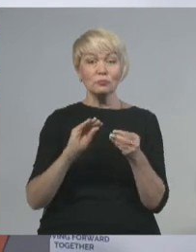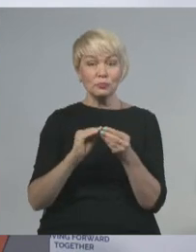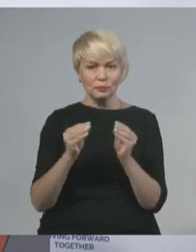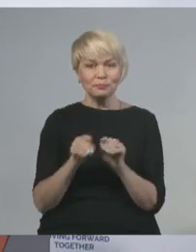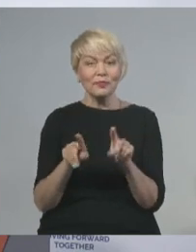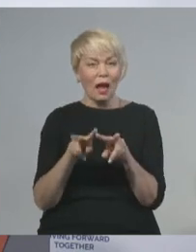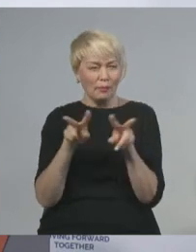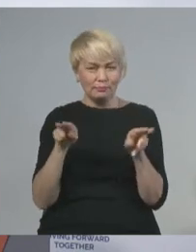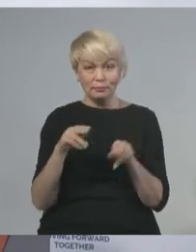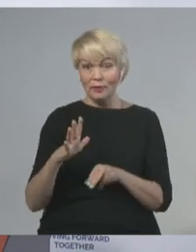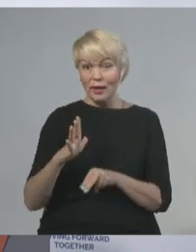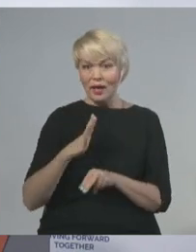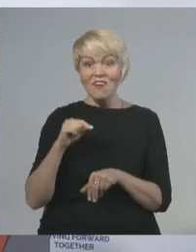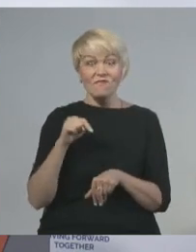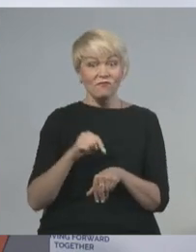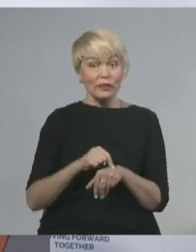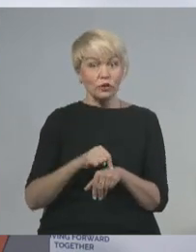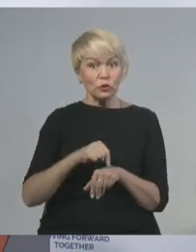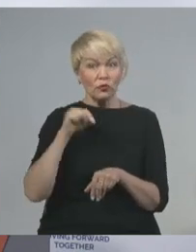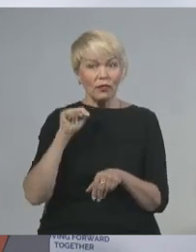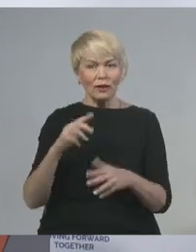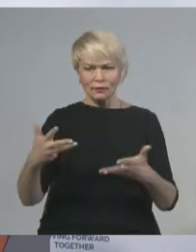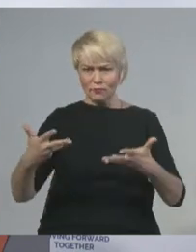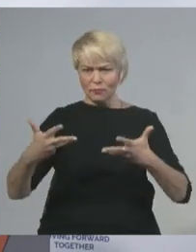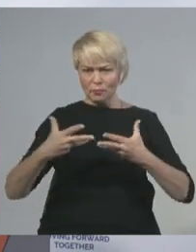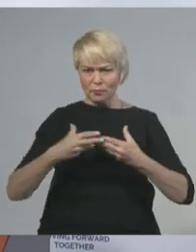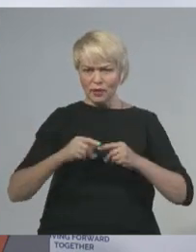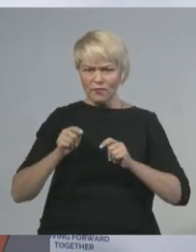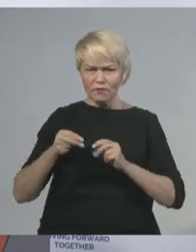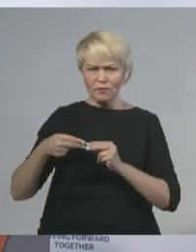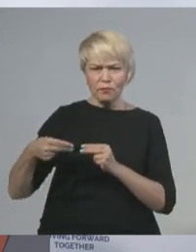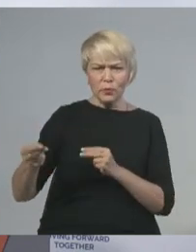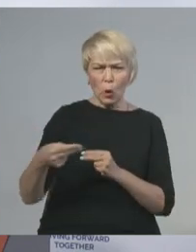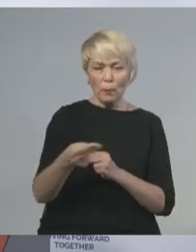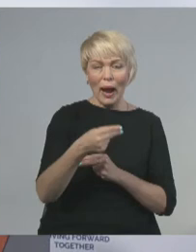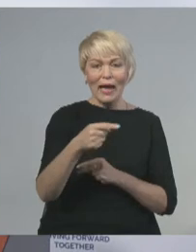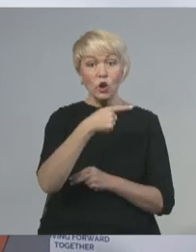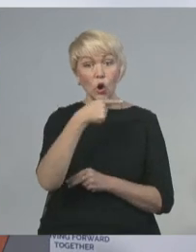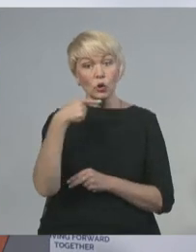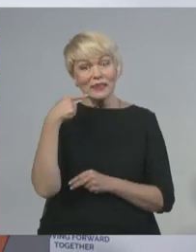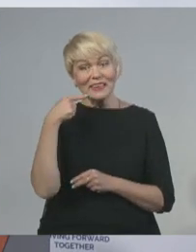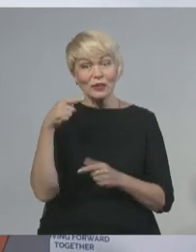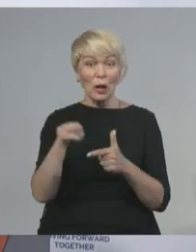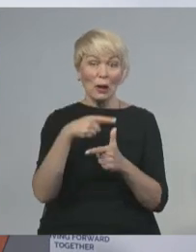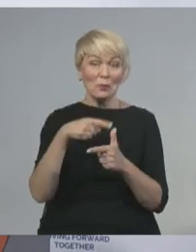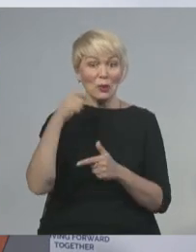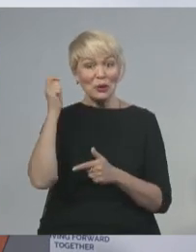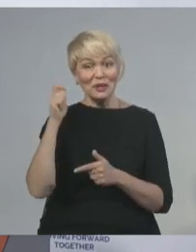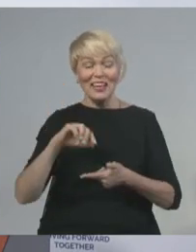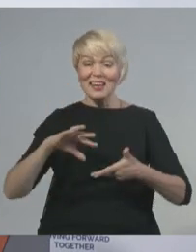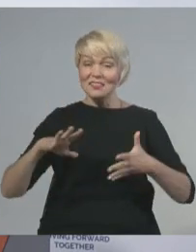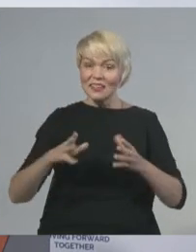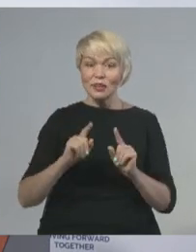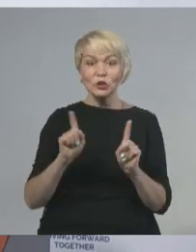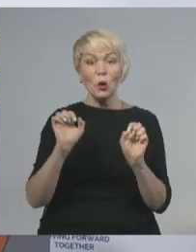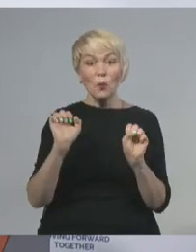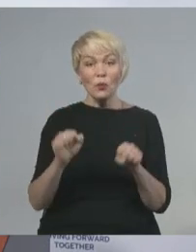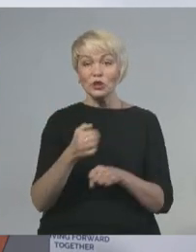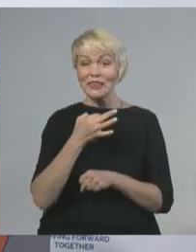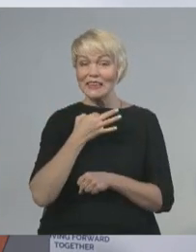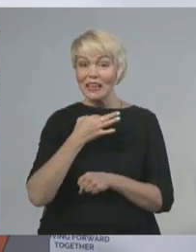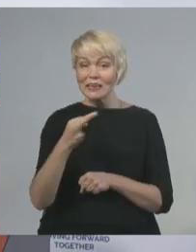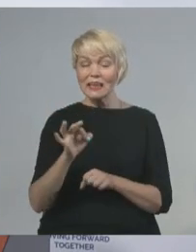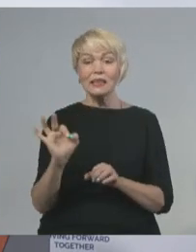influence what would you say about this issue about the disinformation and conspiracy theories related to covet